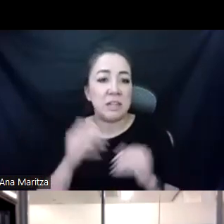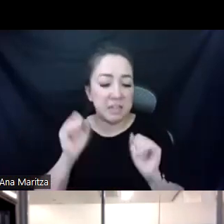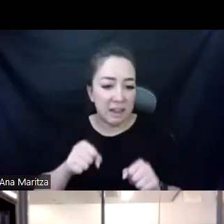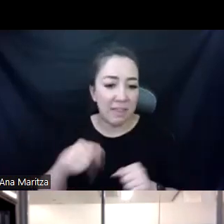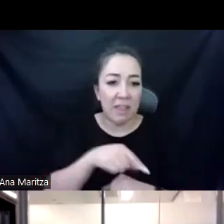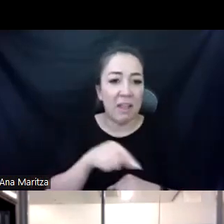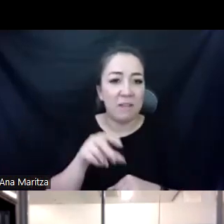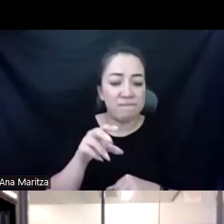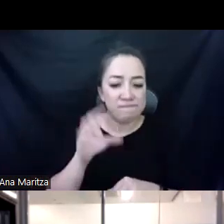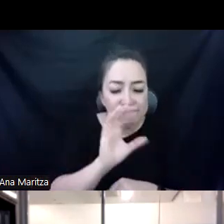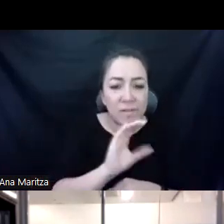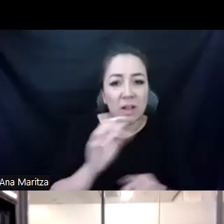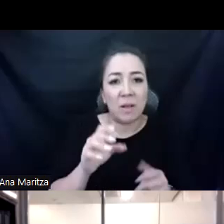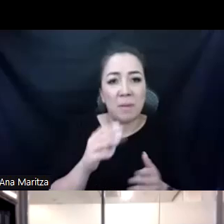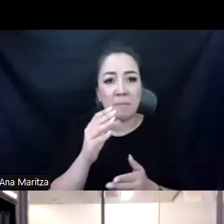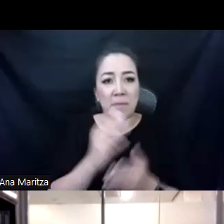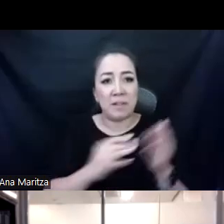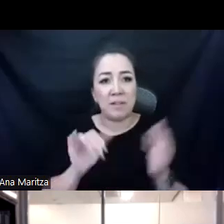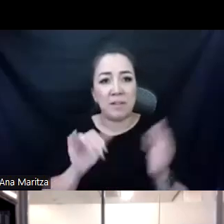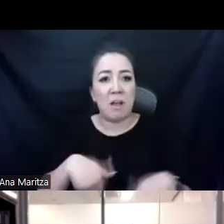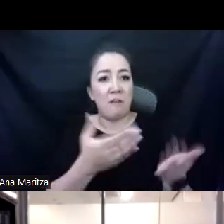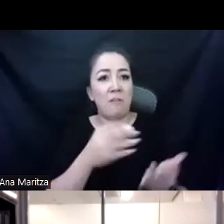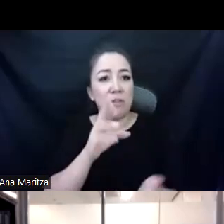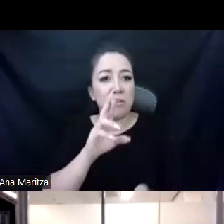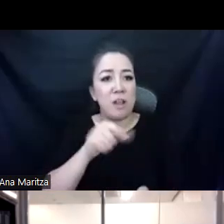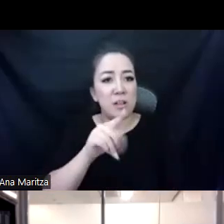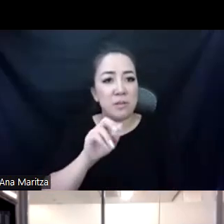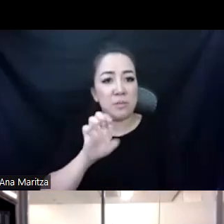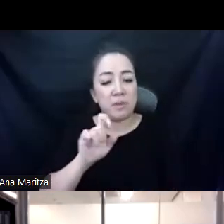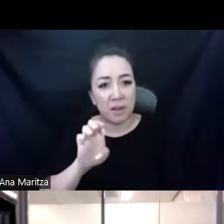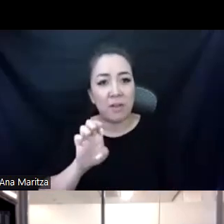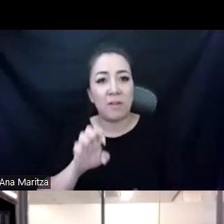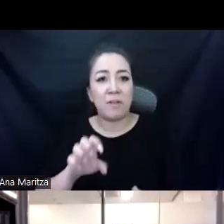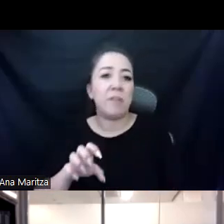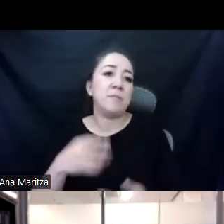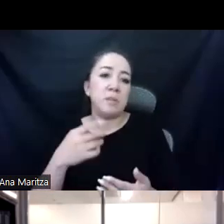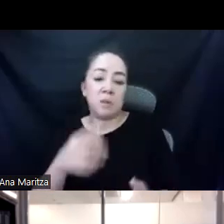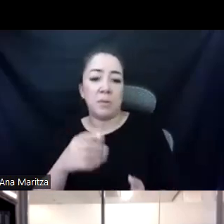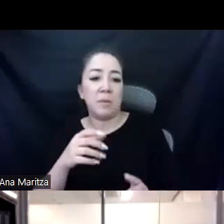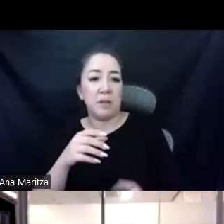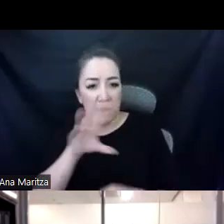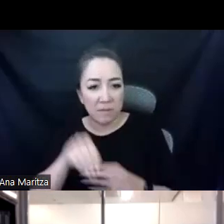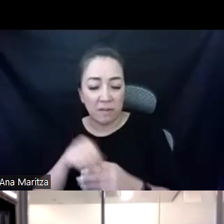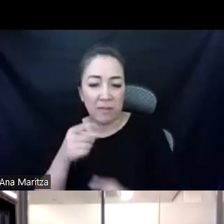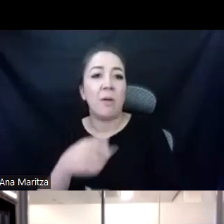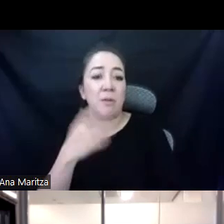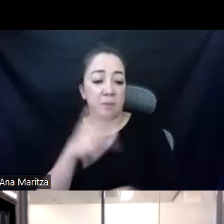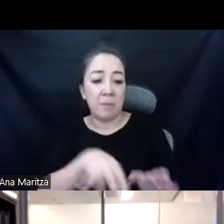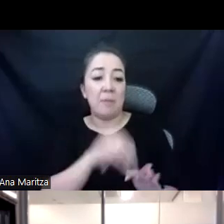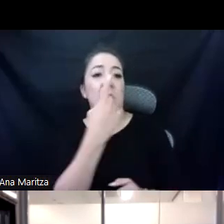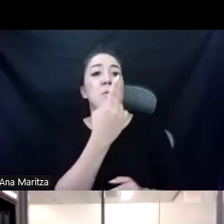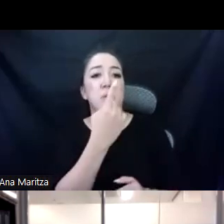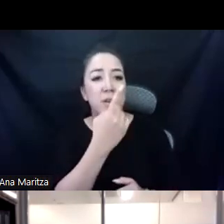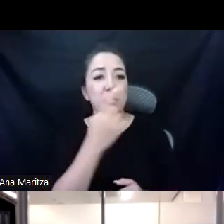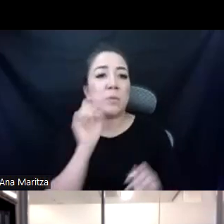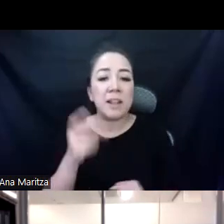explore as a piece of that, offering respite as a component of that? So when we get into that one, if that's one we choose, we can